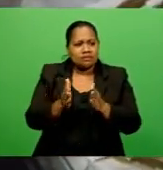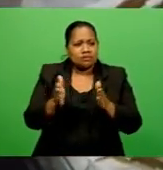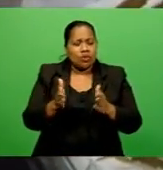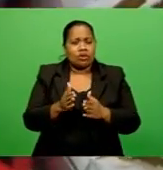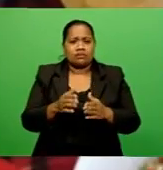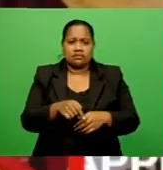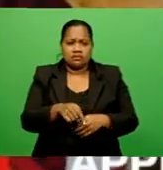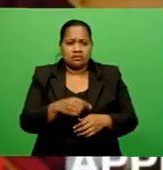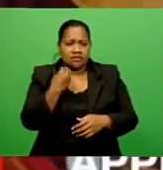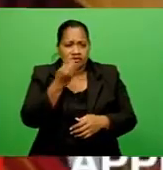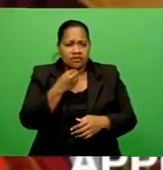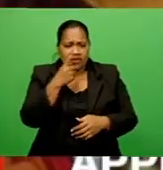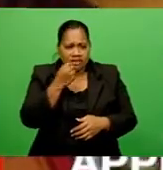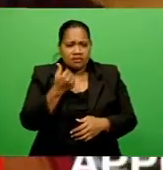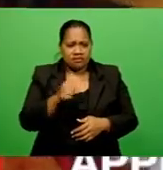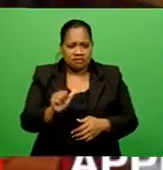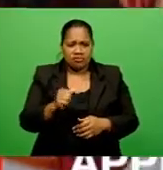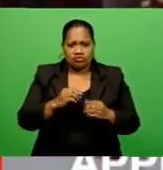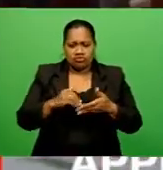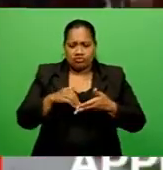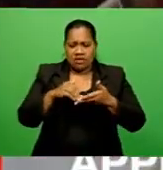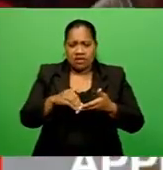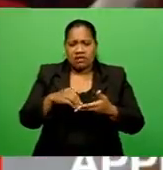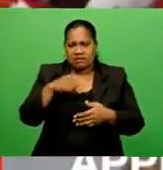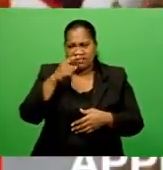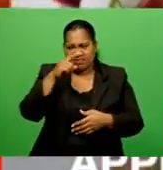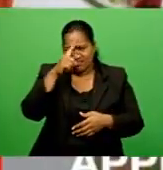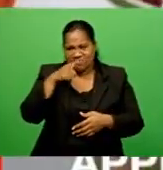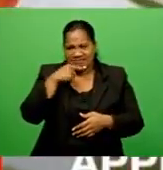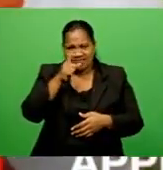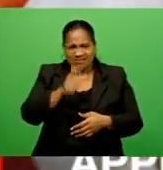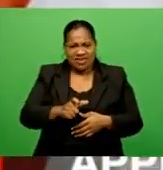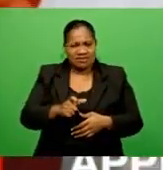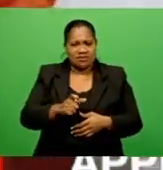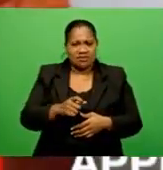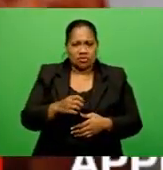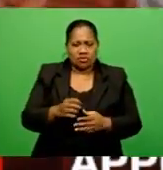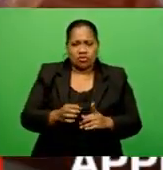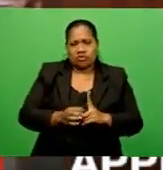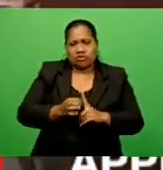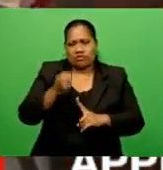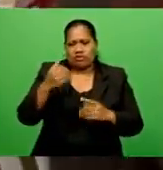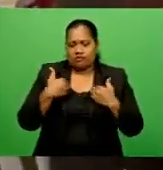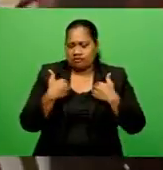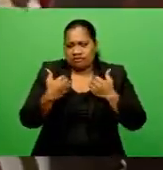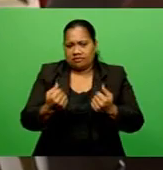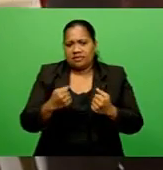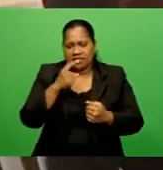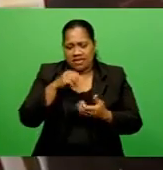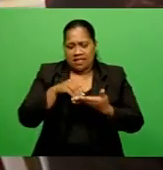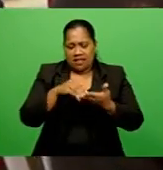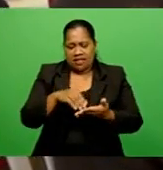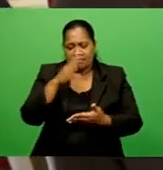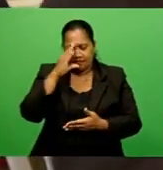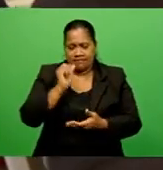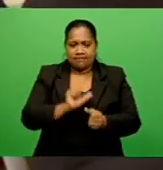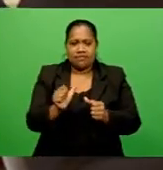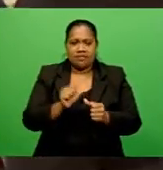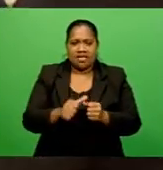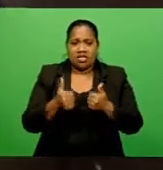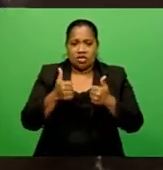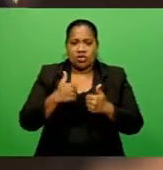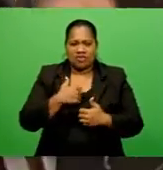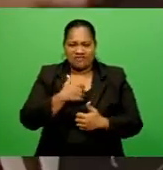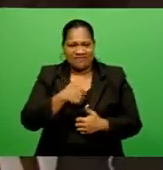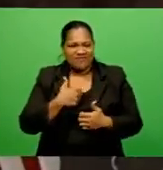can be used as a remedy, helping patients recover faster, as it can improve appetites and help them sleep better, as well as putting them in a good mood. And the cannabis